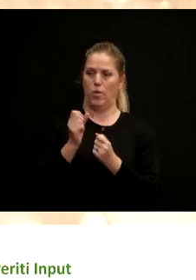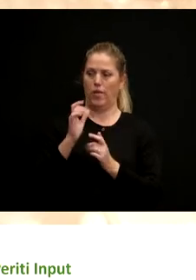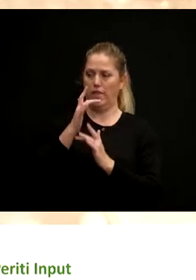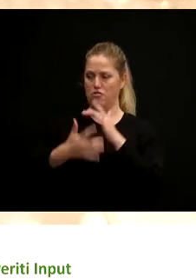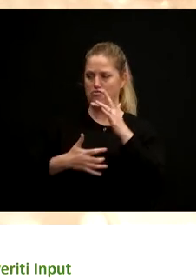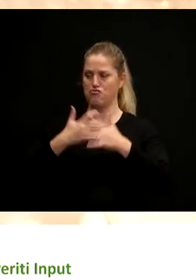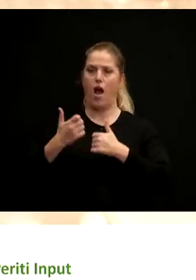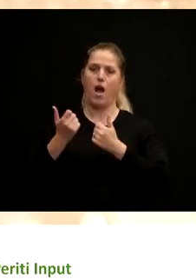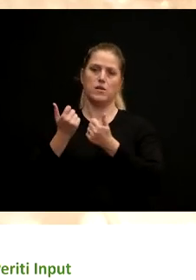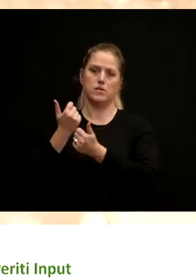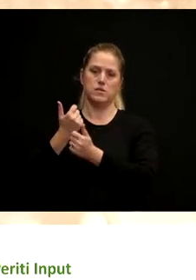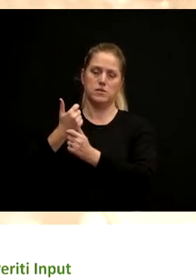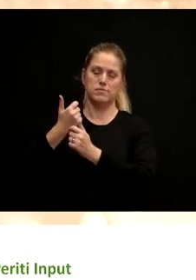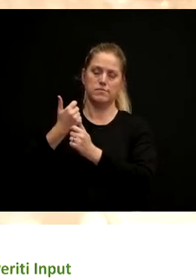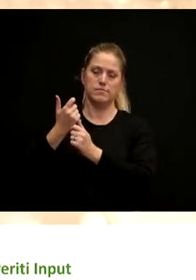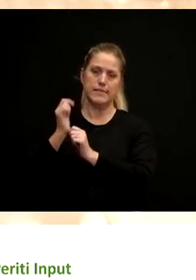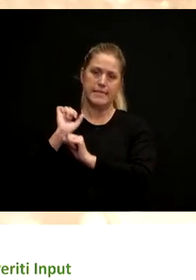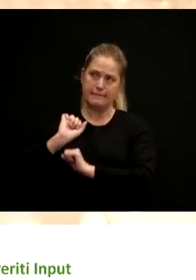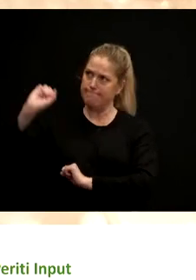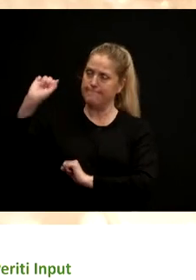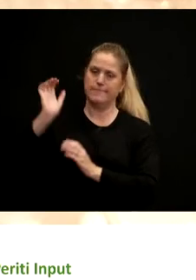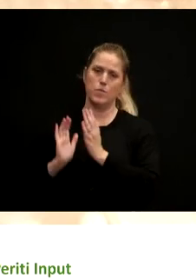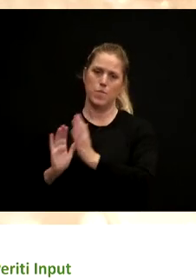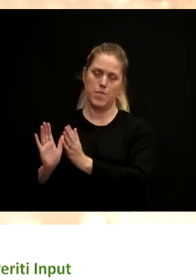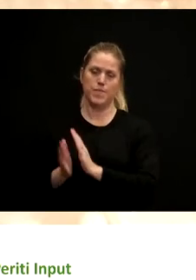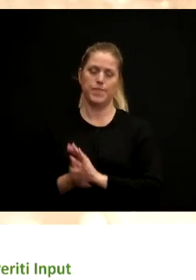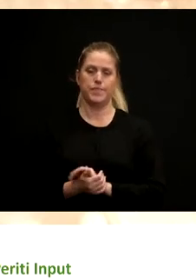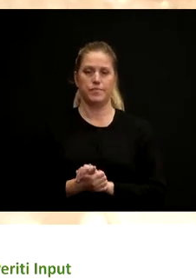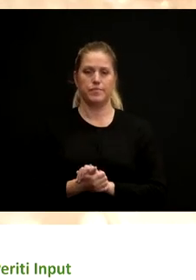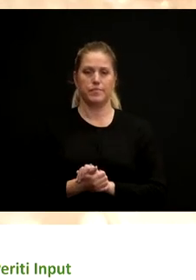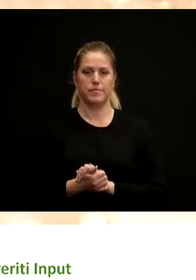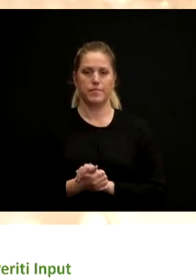Baptism is the point of entry and provides the model for the